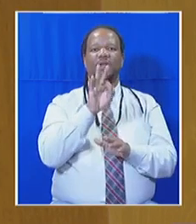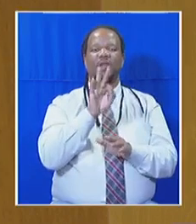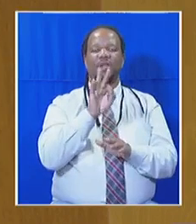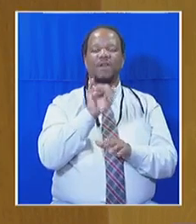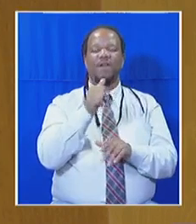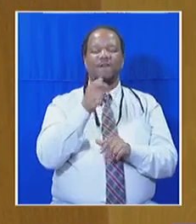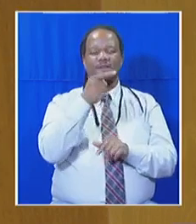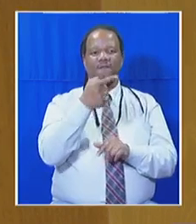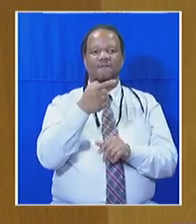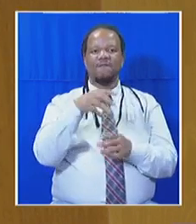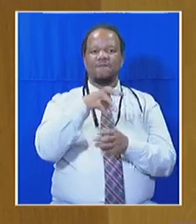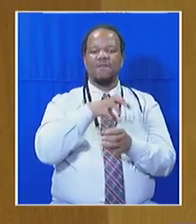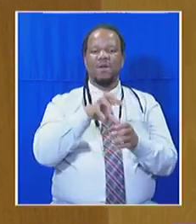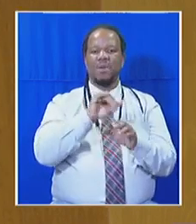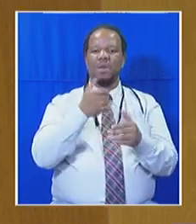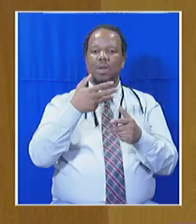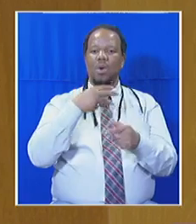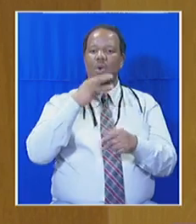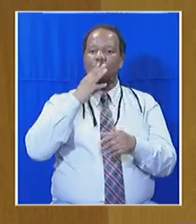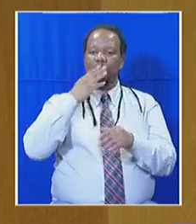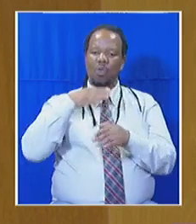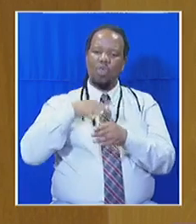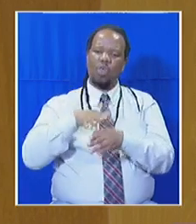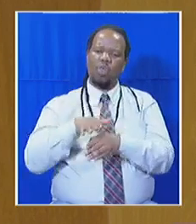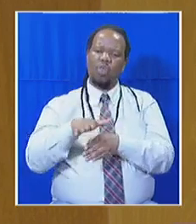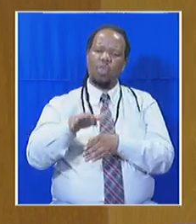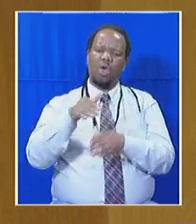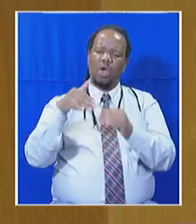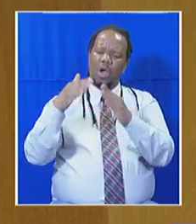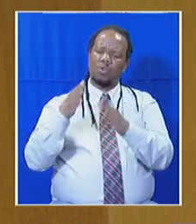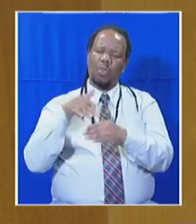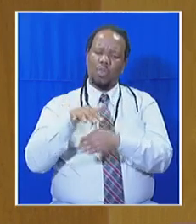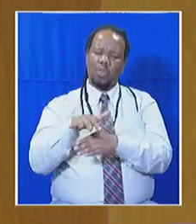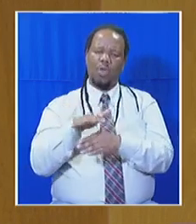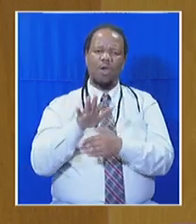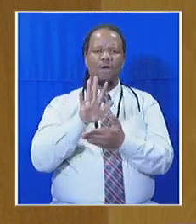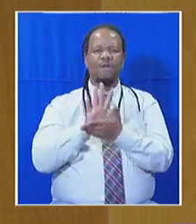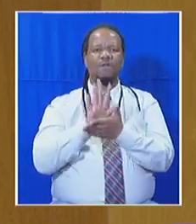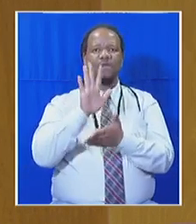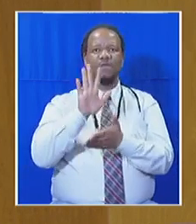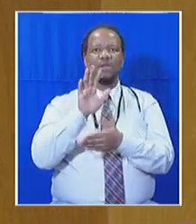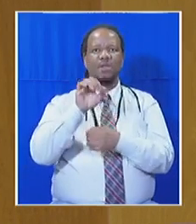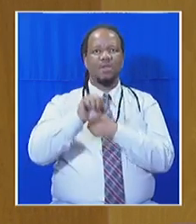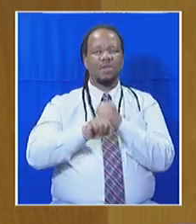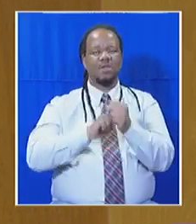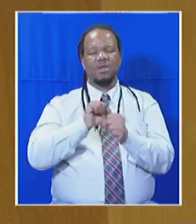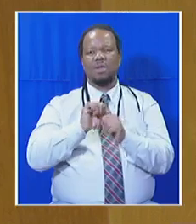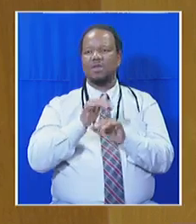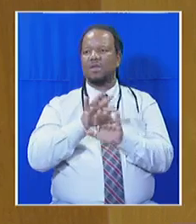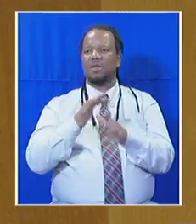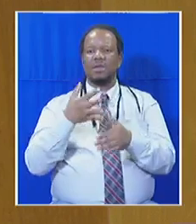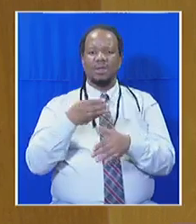straight through their houses. And this has happened over the last 15 years, affecting the health of the